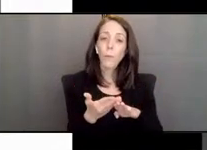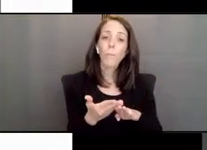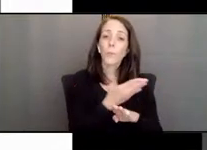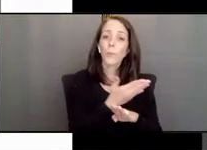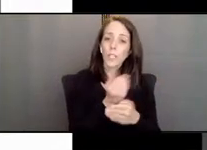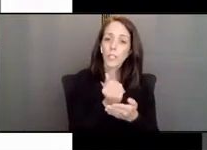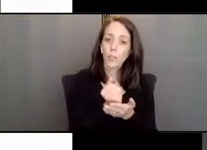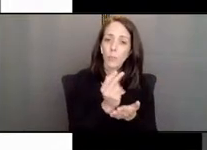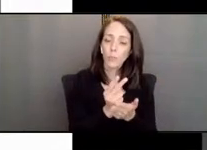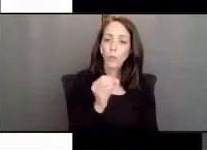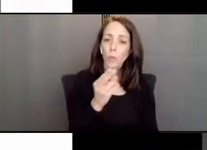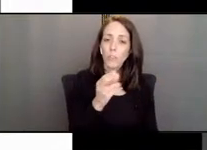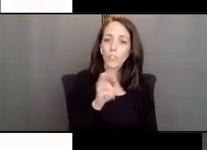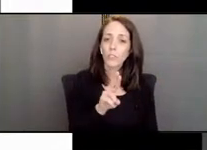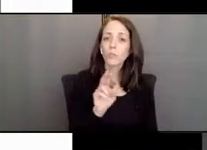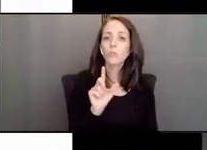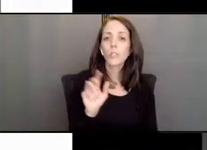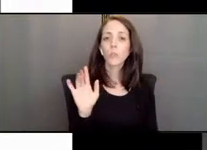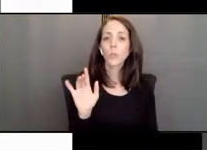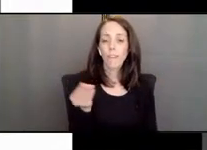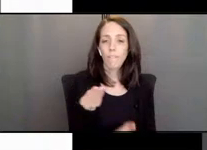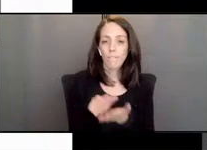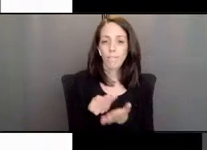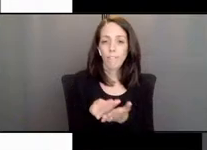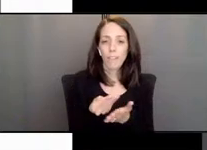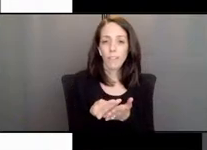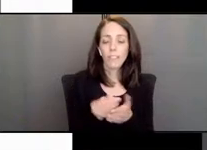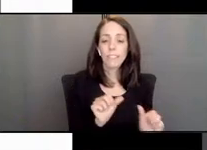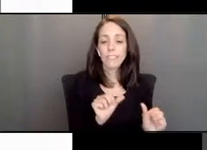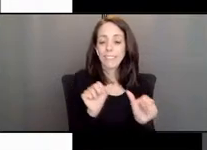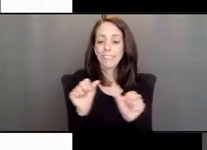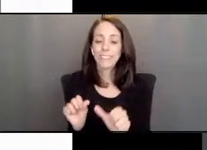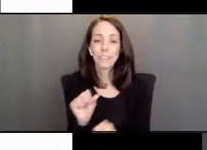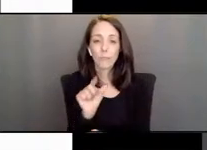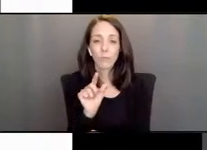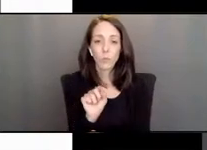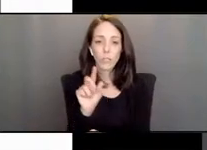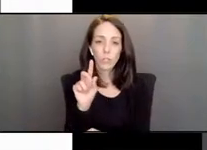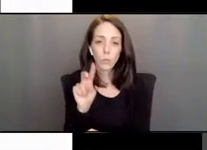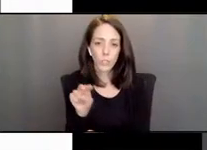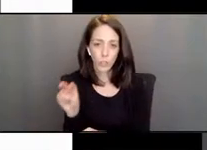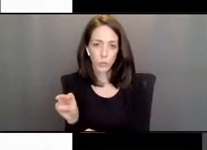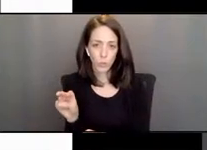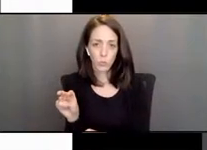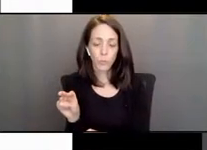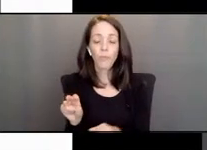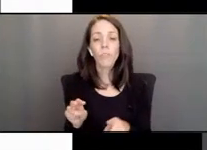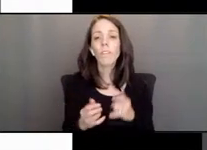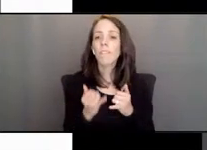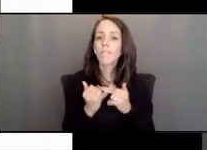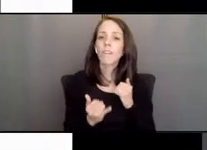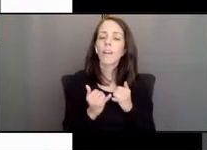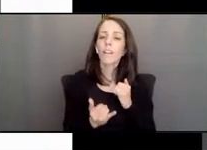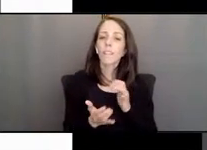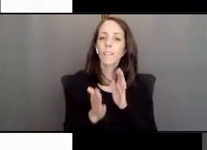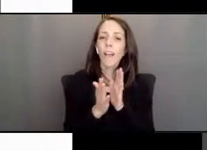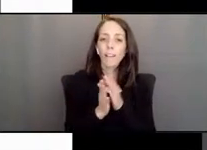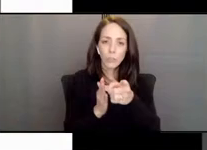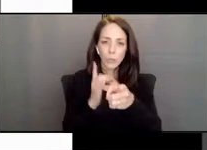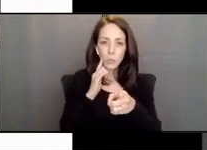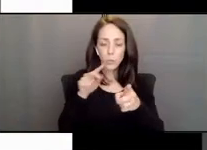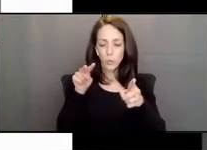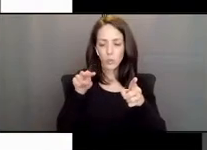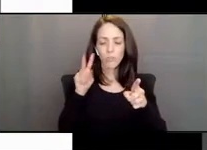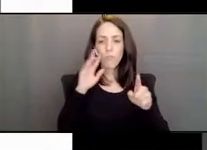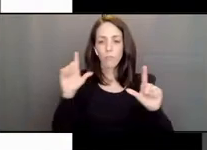OHSU 2025 funding moving forward into FY22. Finally, I'd ask you to take a look at the bottom right-hand corner